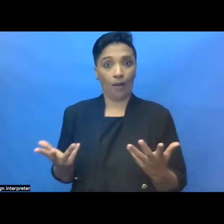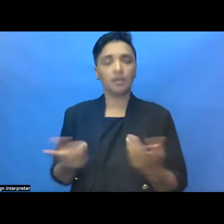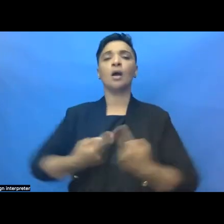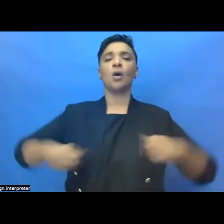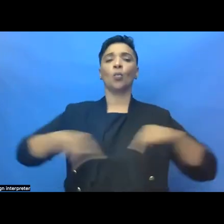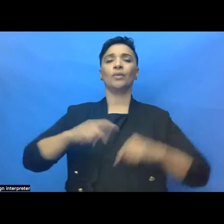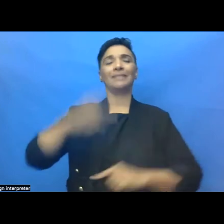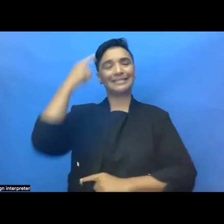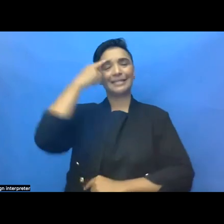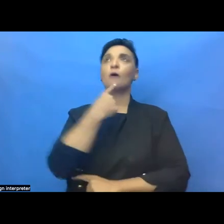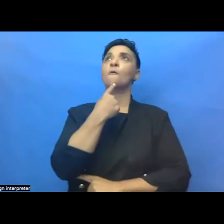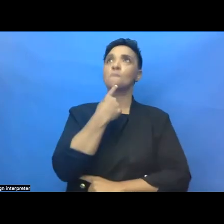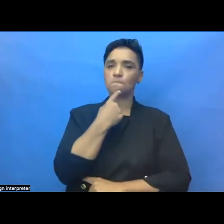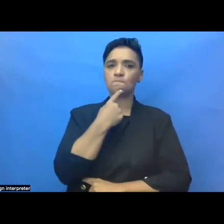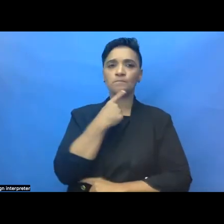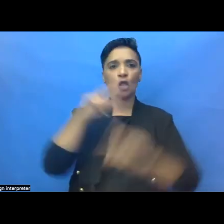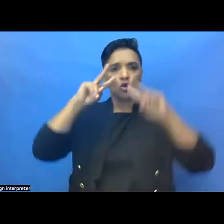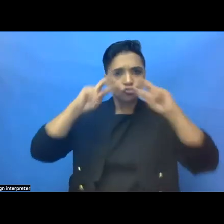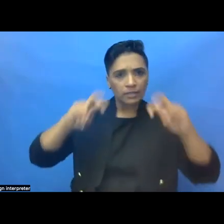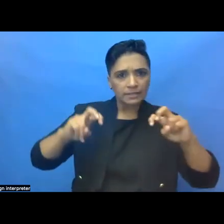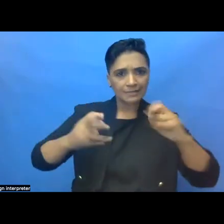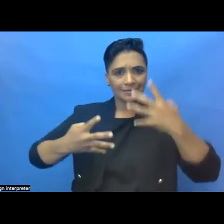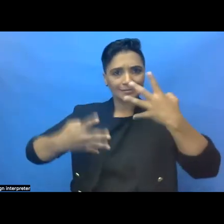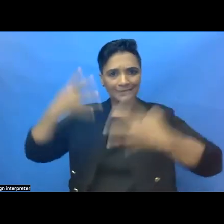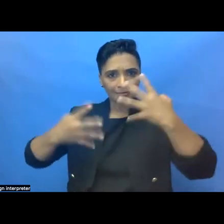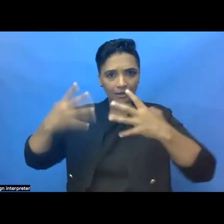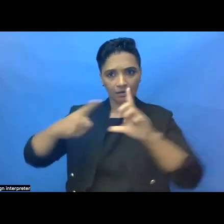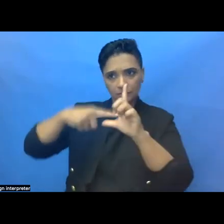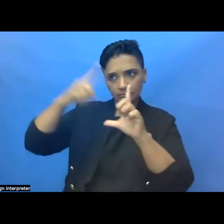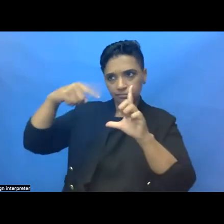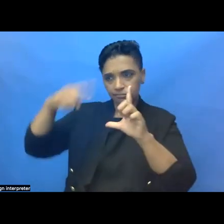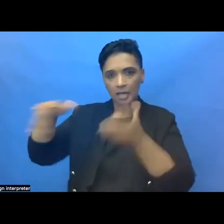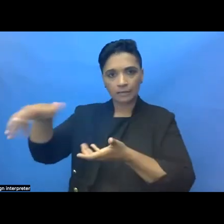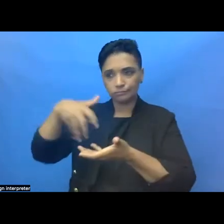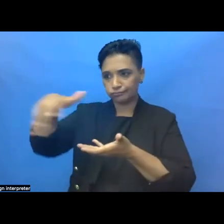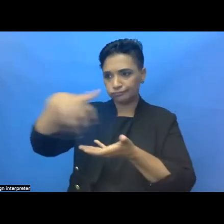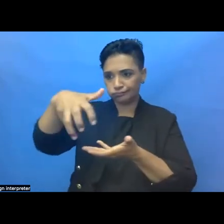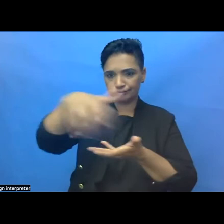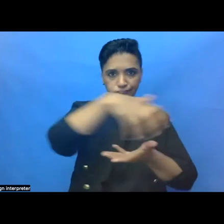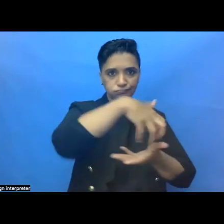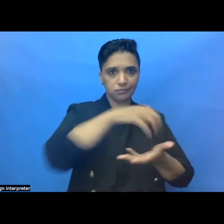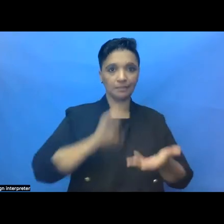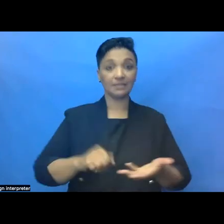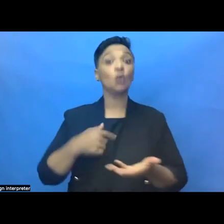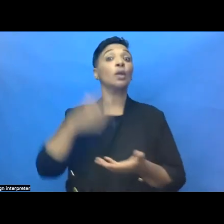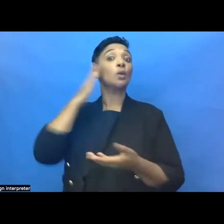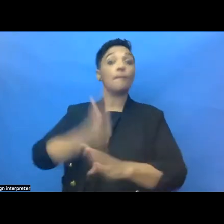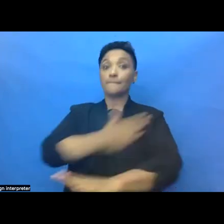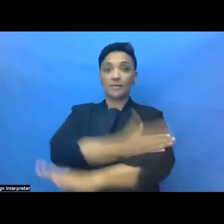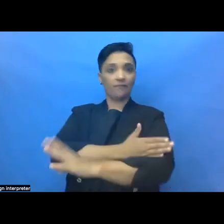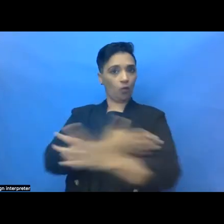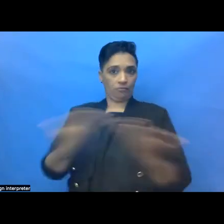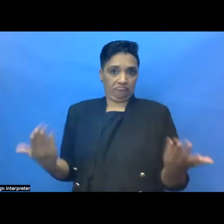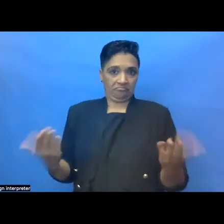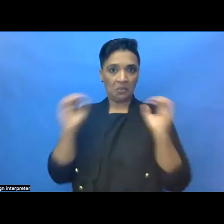about data. I know that this has already been mentioned before, and we know that there wasn't great data and visibility on